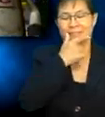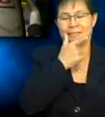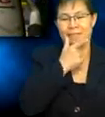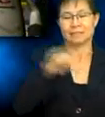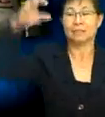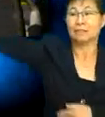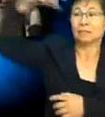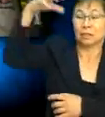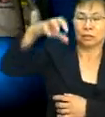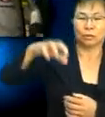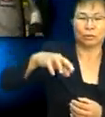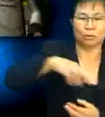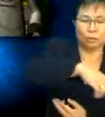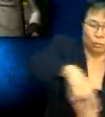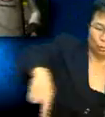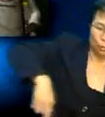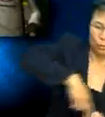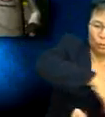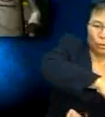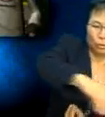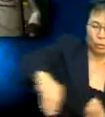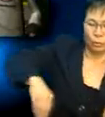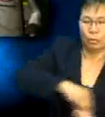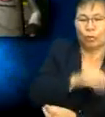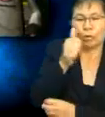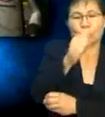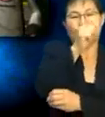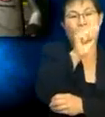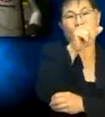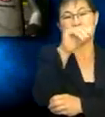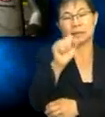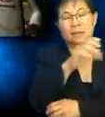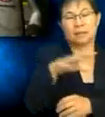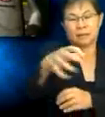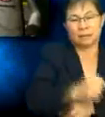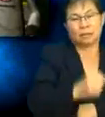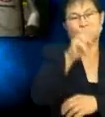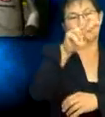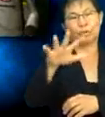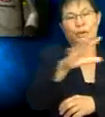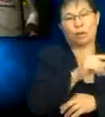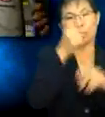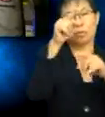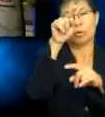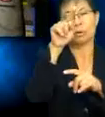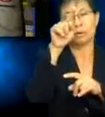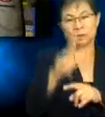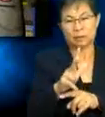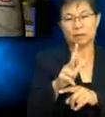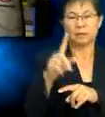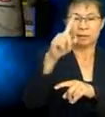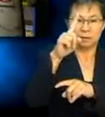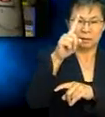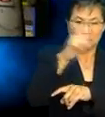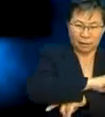The sun rotates on its own axis and takes 25 and one-third days to complete one